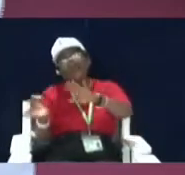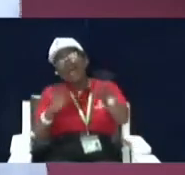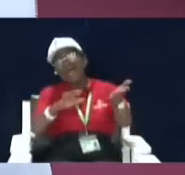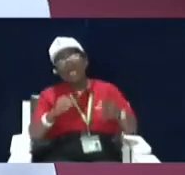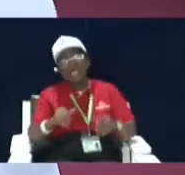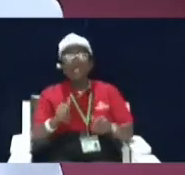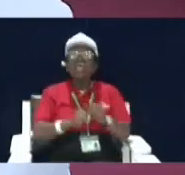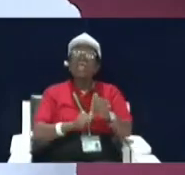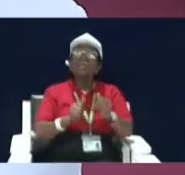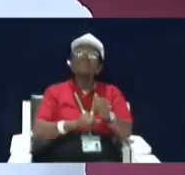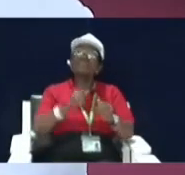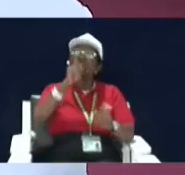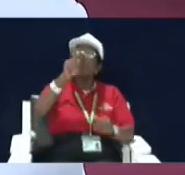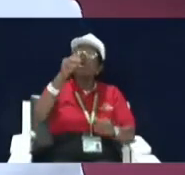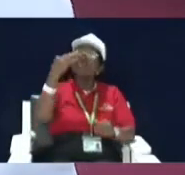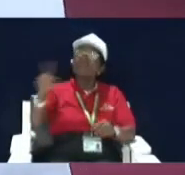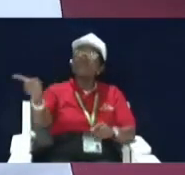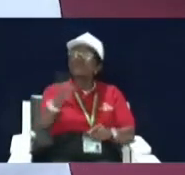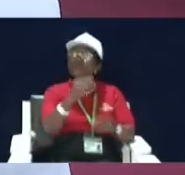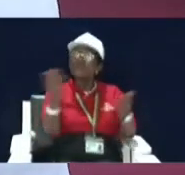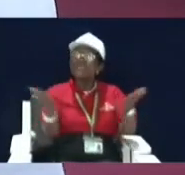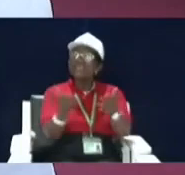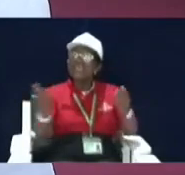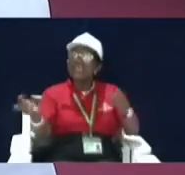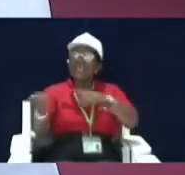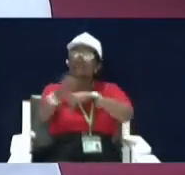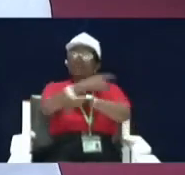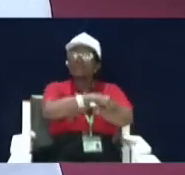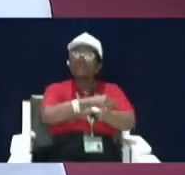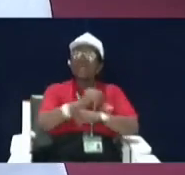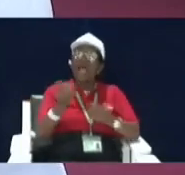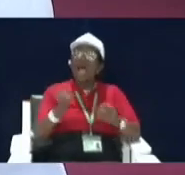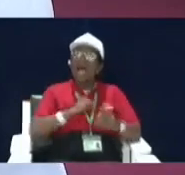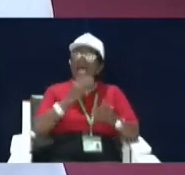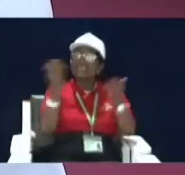Every one of you here today, I hereby decree,